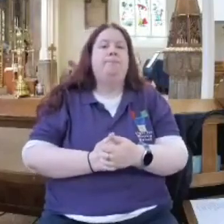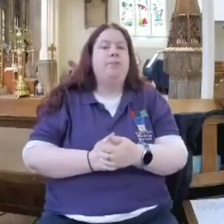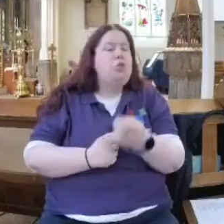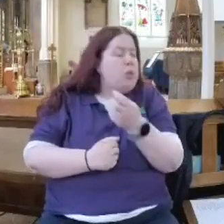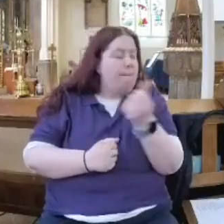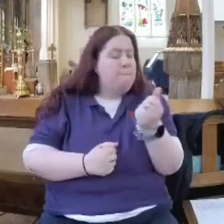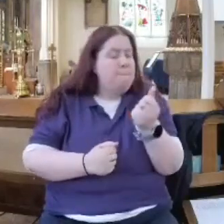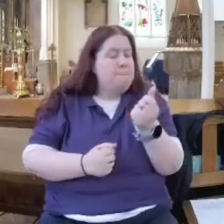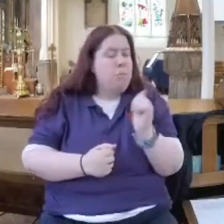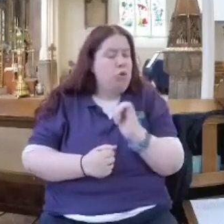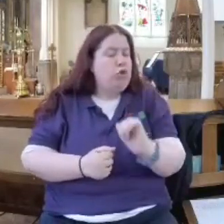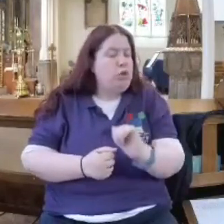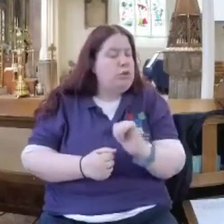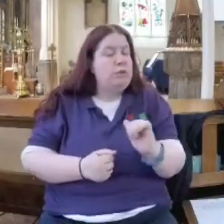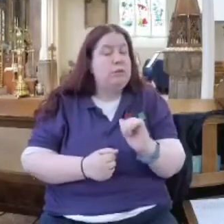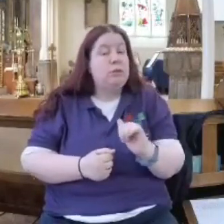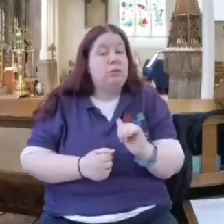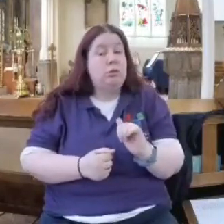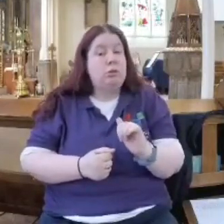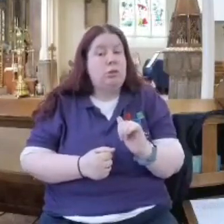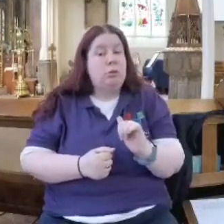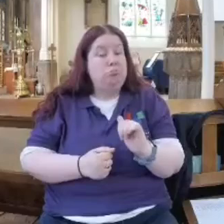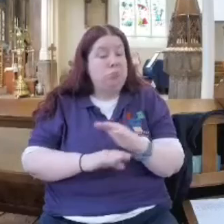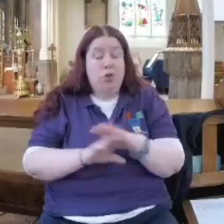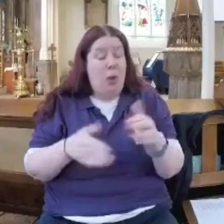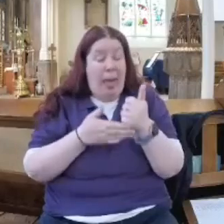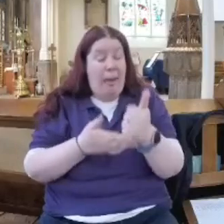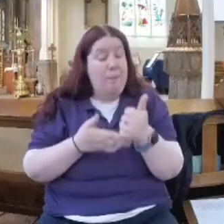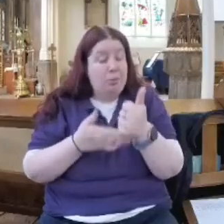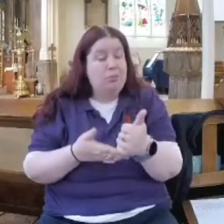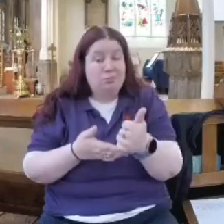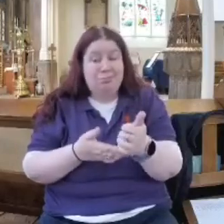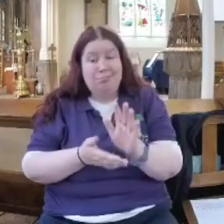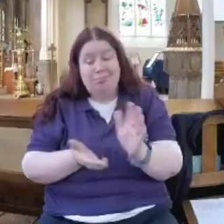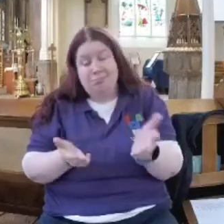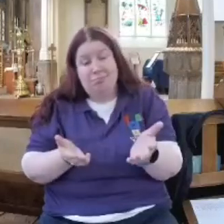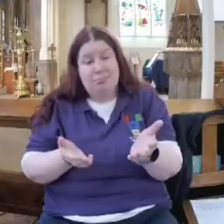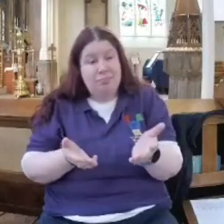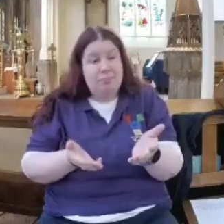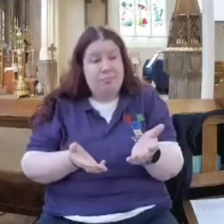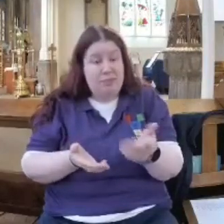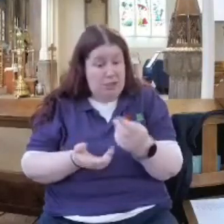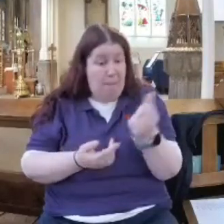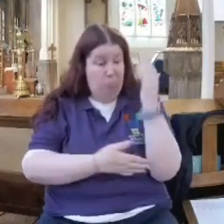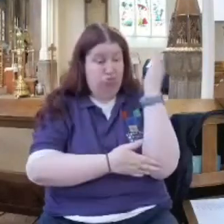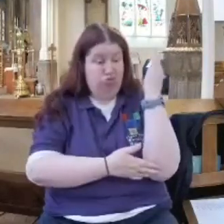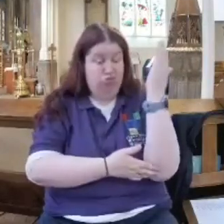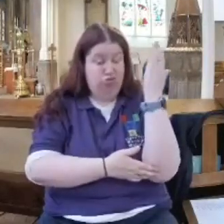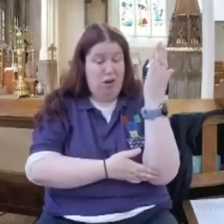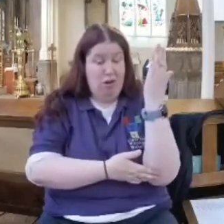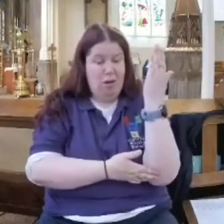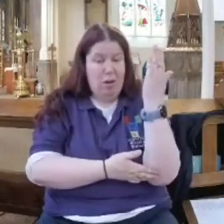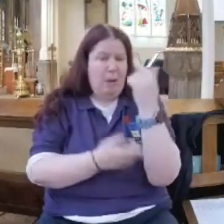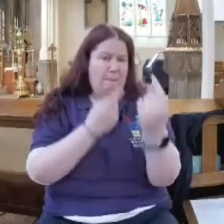Some Christians have been and are unhelpful because they say, indeed, some preach,